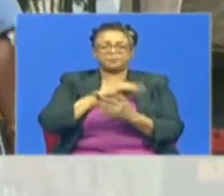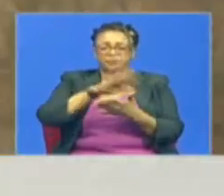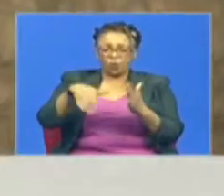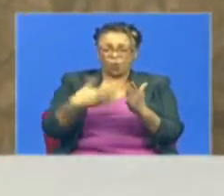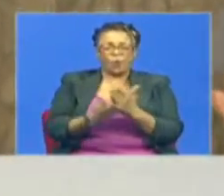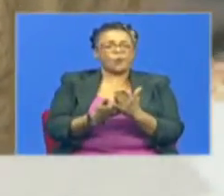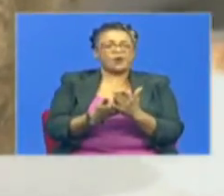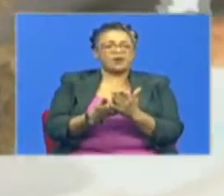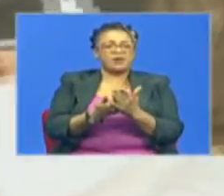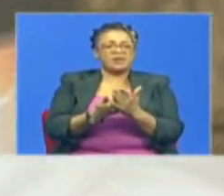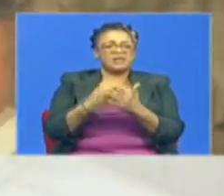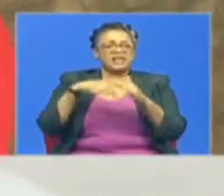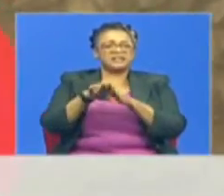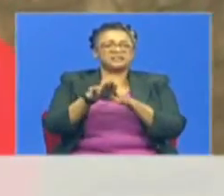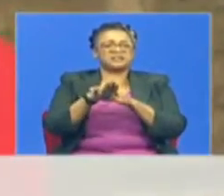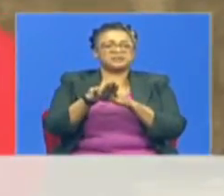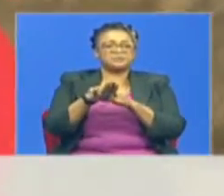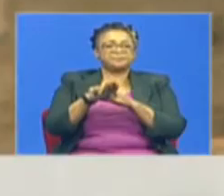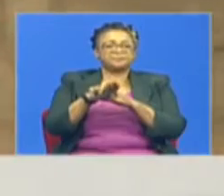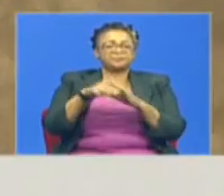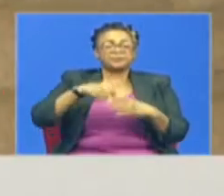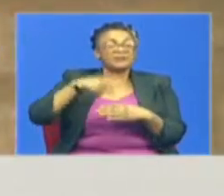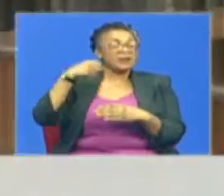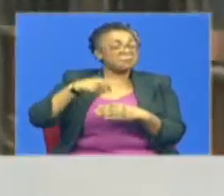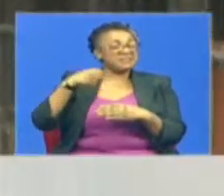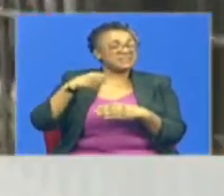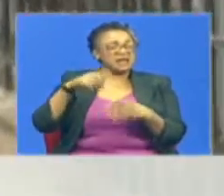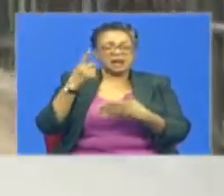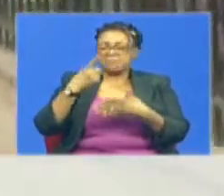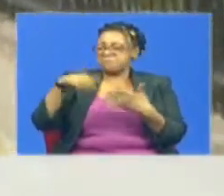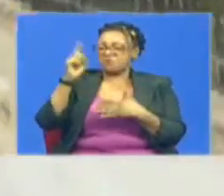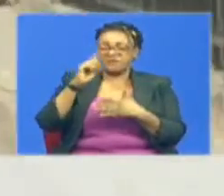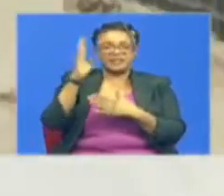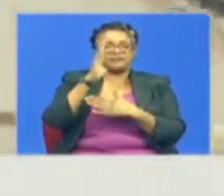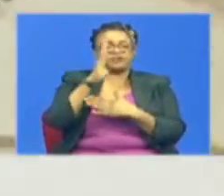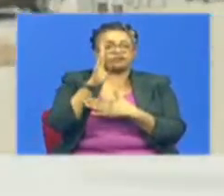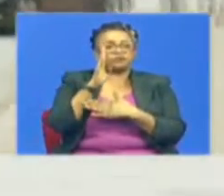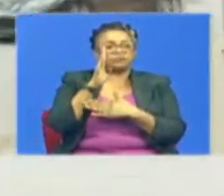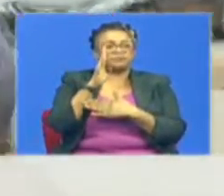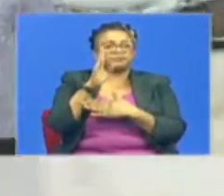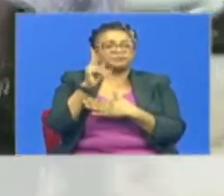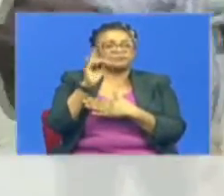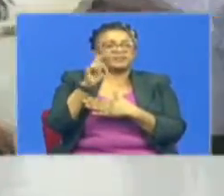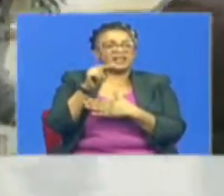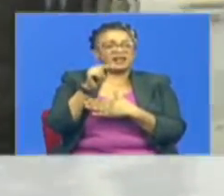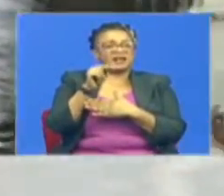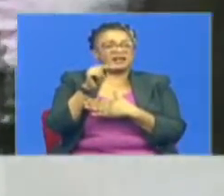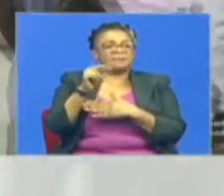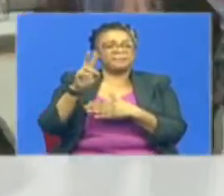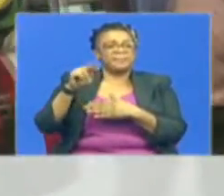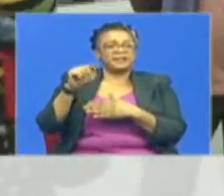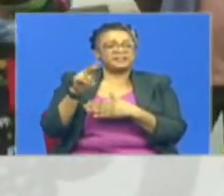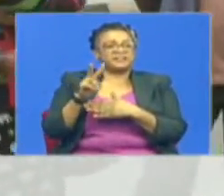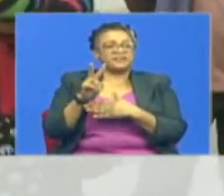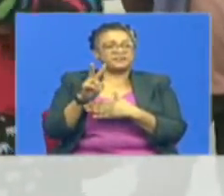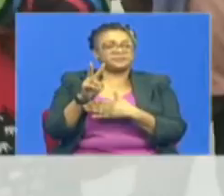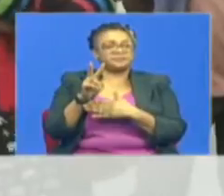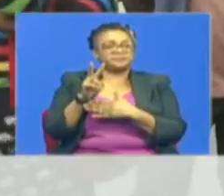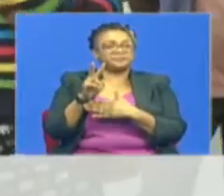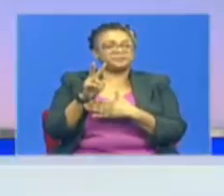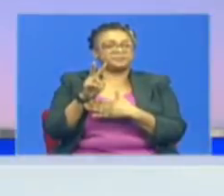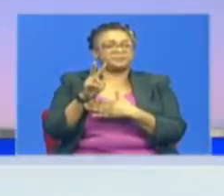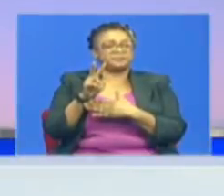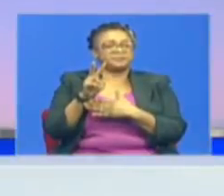session. The budget was later approved this afternoon. Kennedy Murethi, NTV.